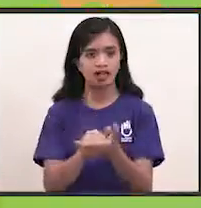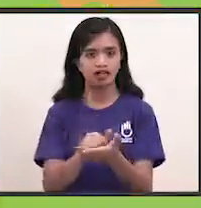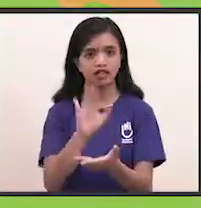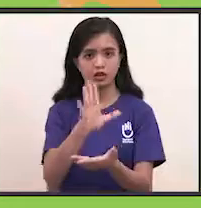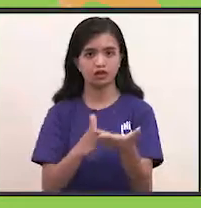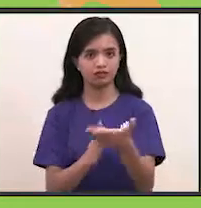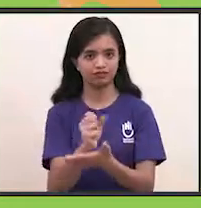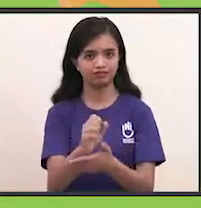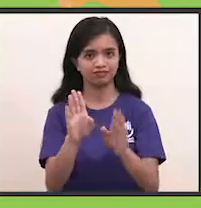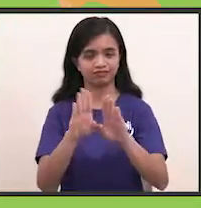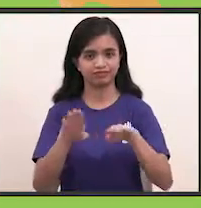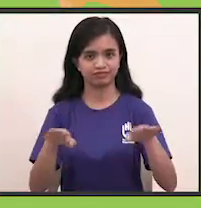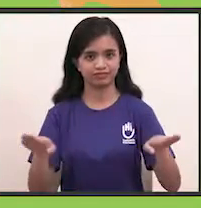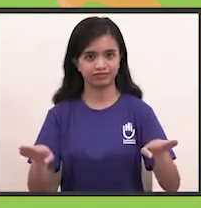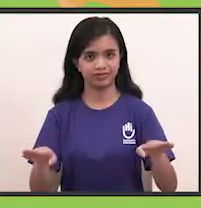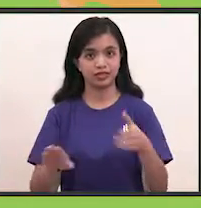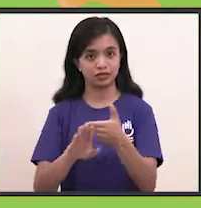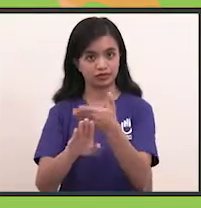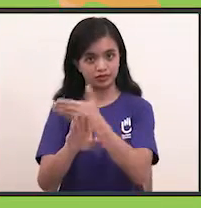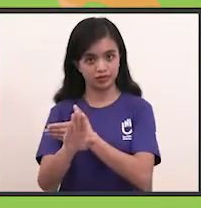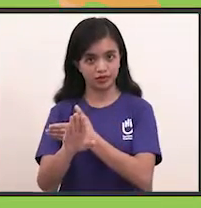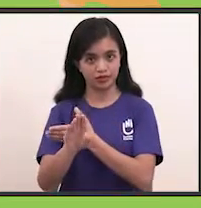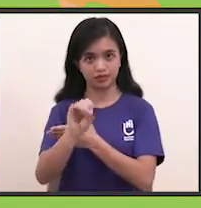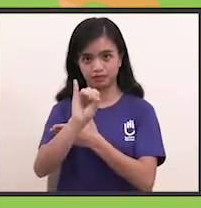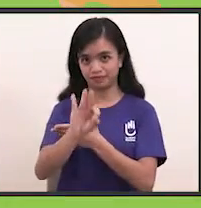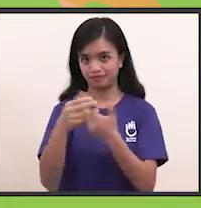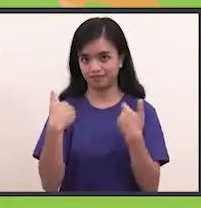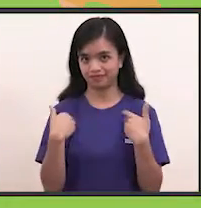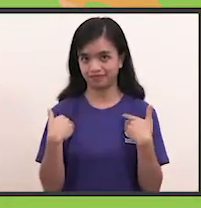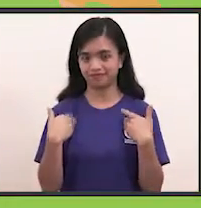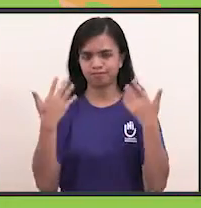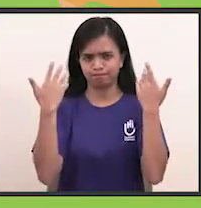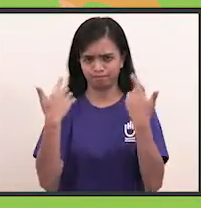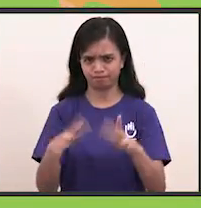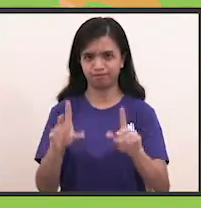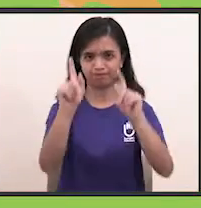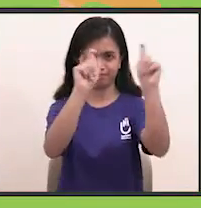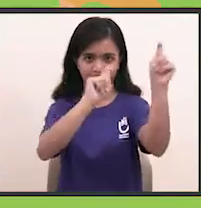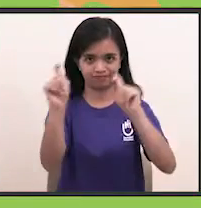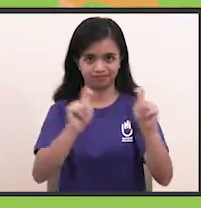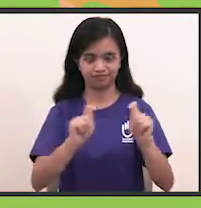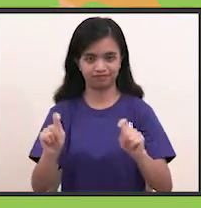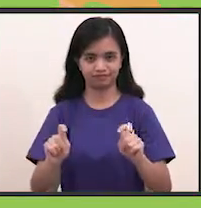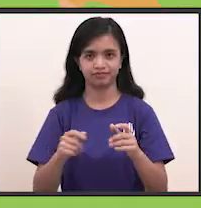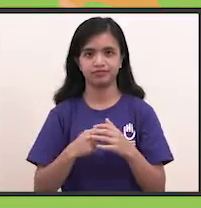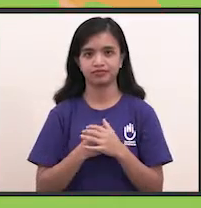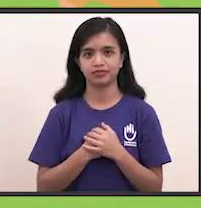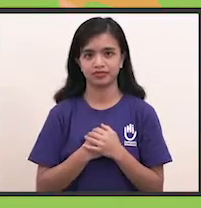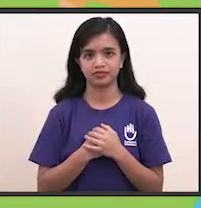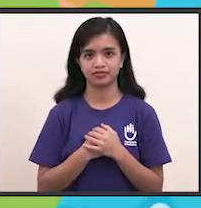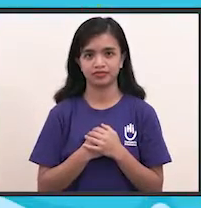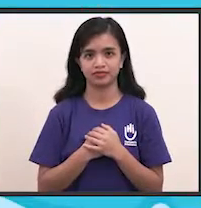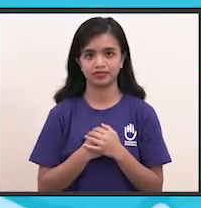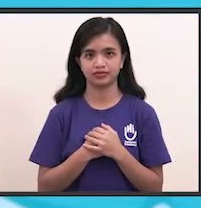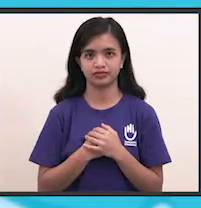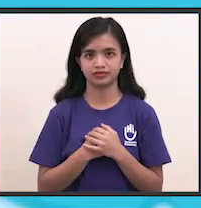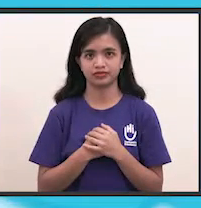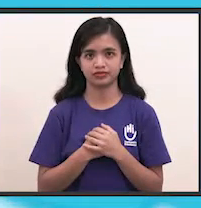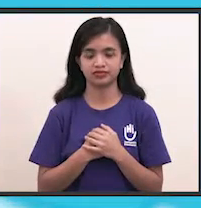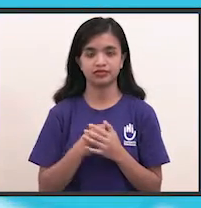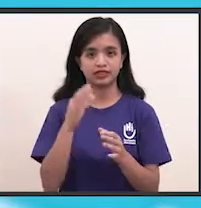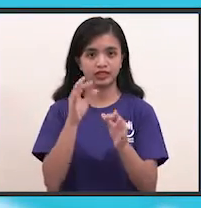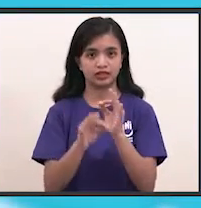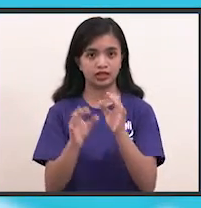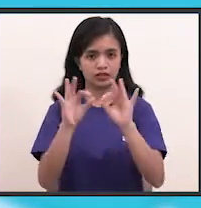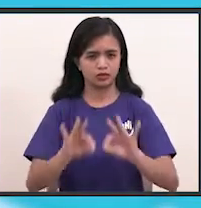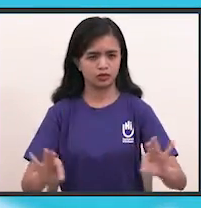These are your rights as children before, during, and after a disaster.